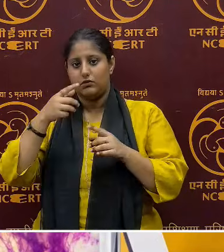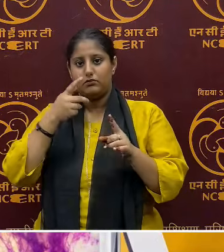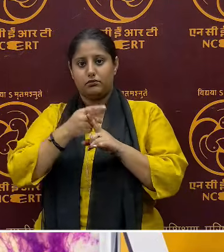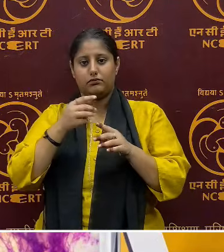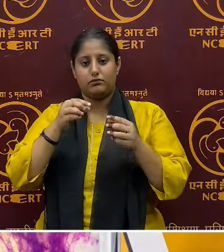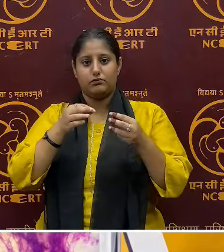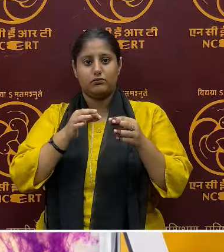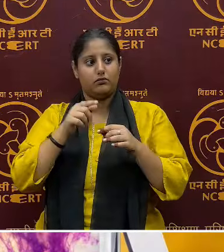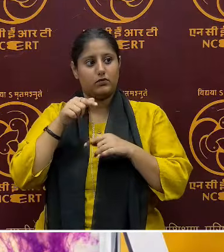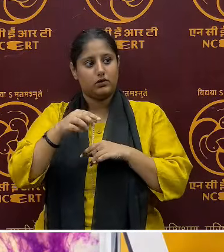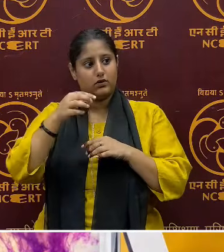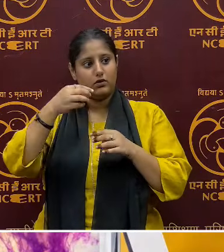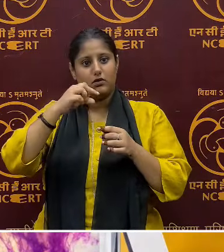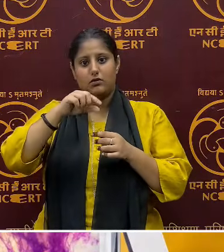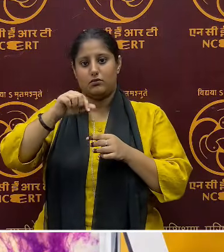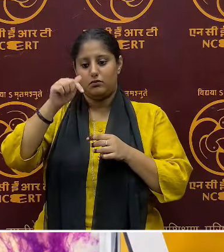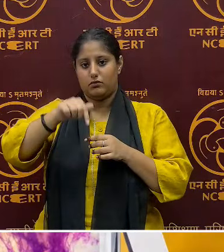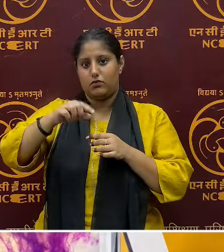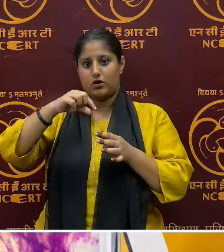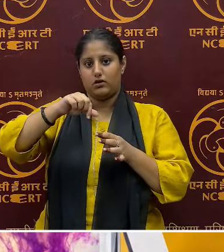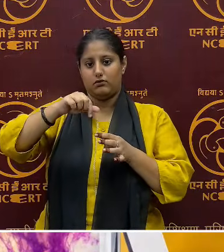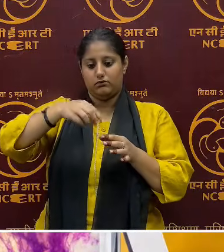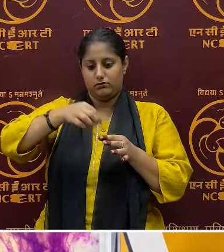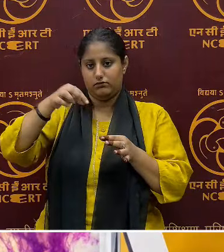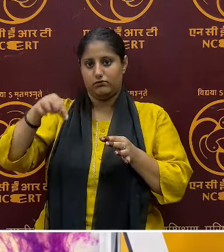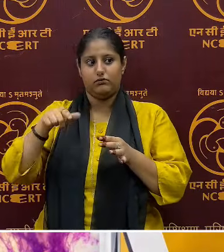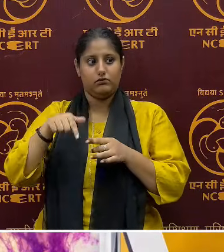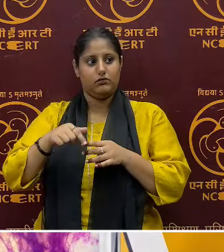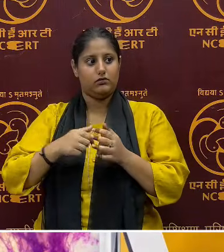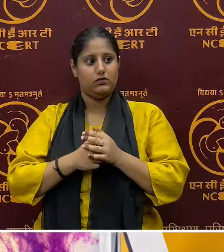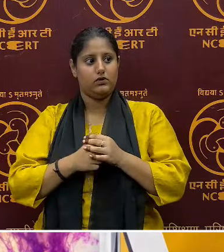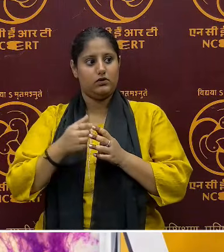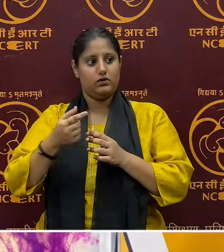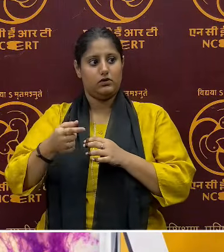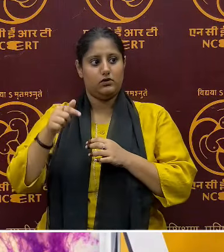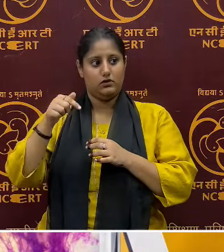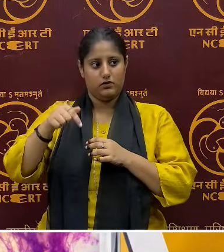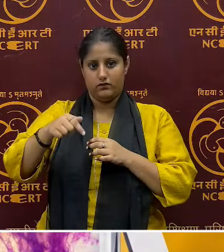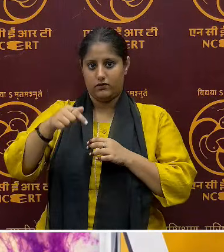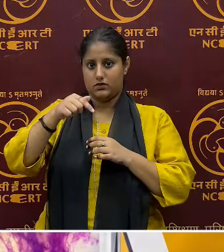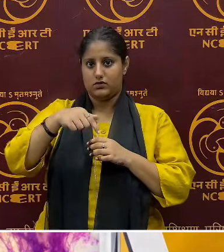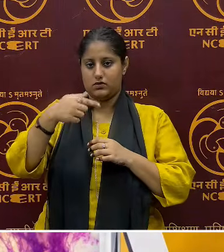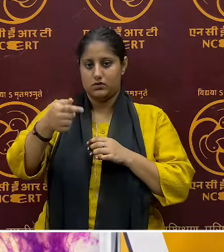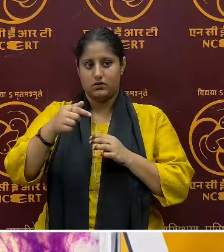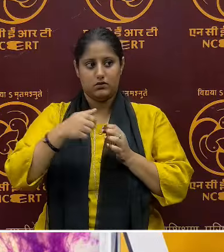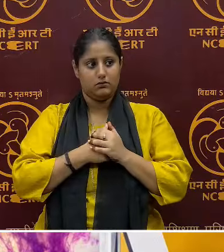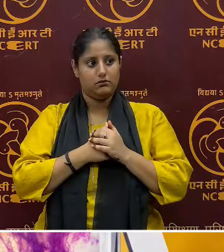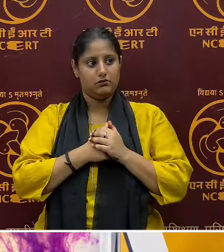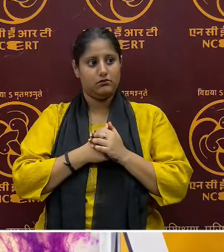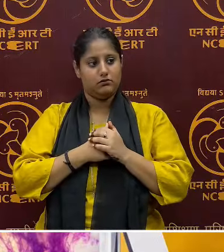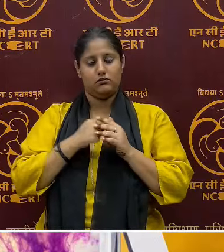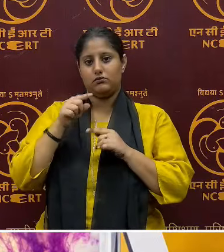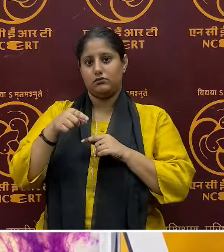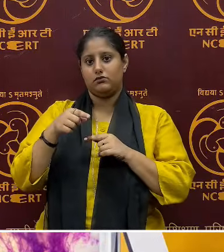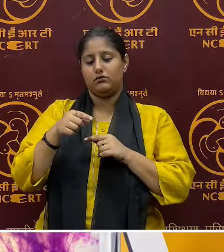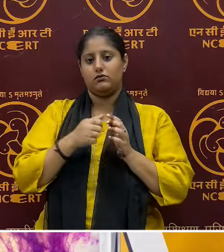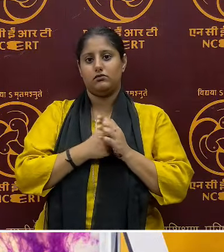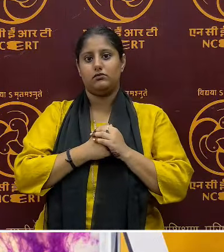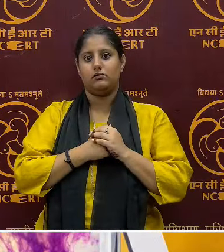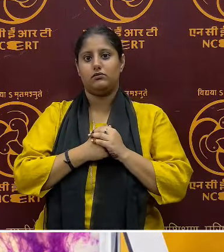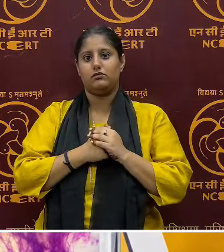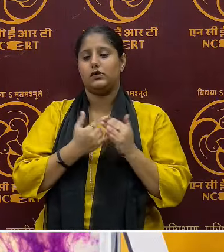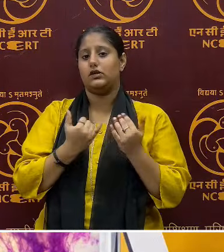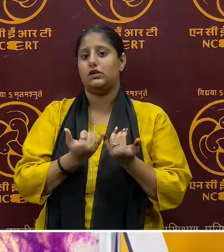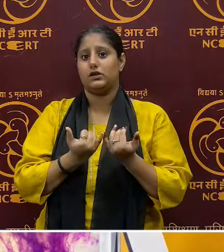Click the bottle cap to open the sulfur bottle. Now drag and drop the spoon towards the bottle. We have to drag this.